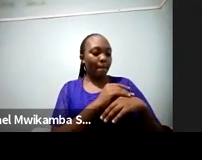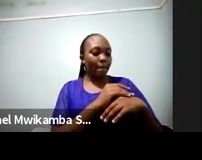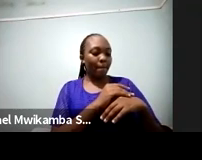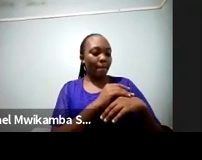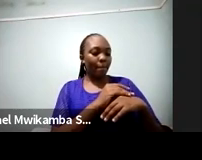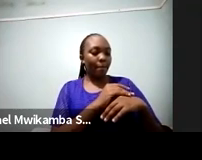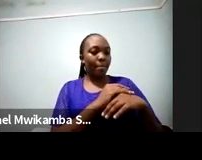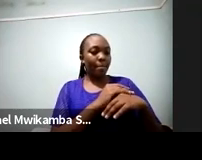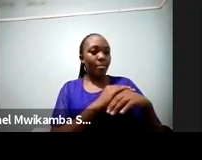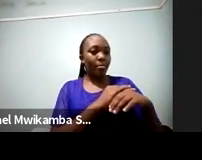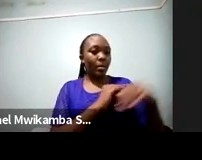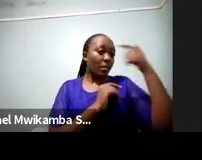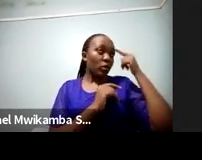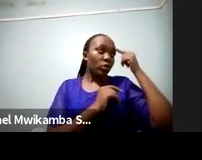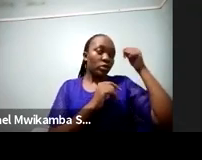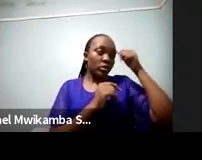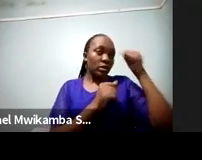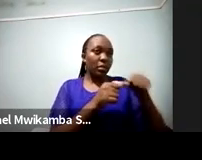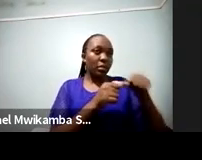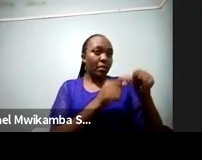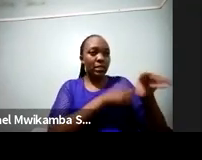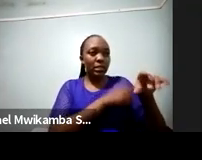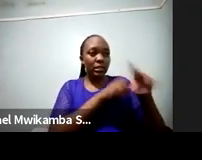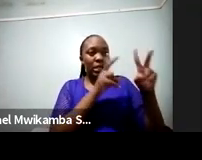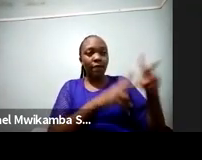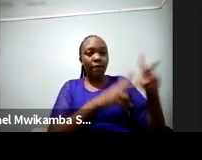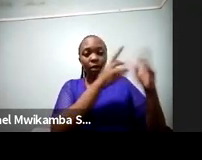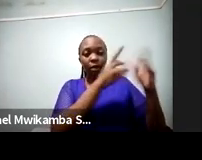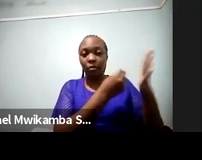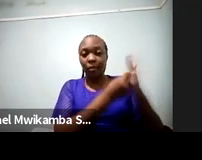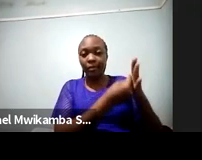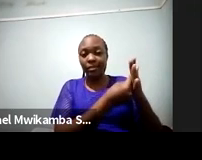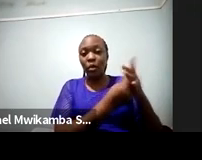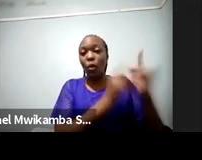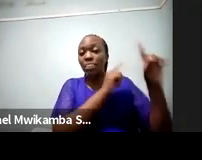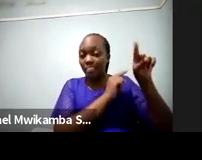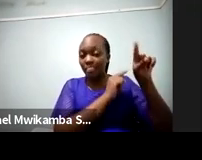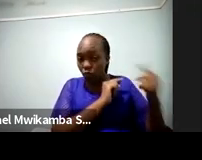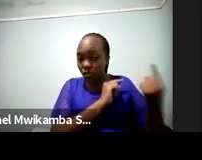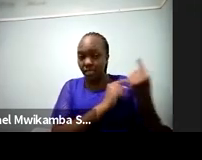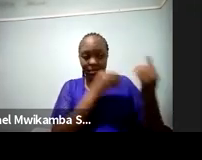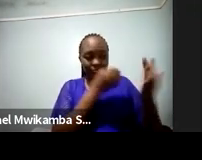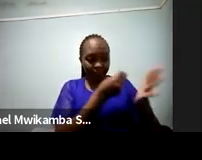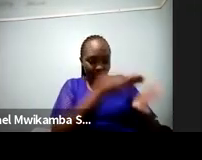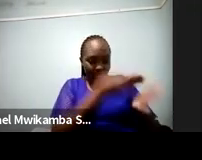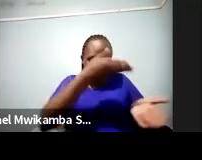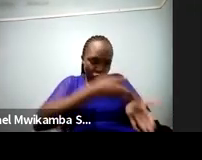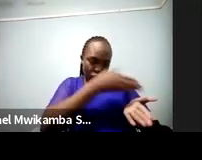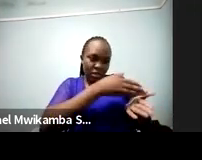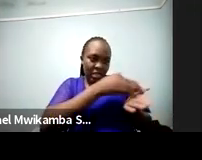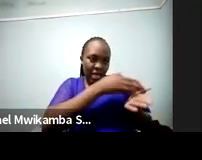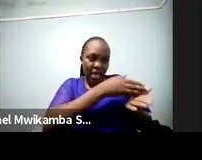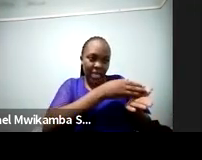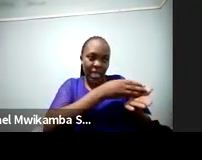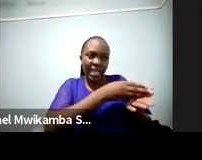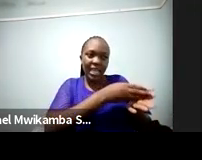for money. 1,000 shillings now cannot be the same tomorrow, because there will be a lot of things which will have happened,